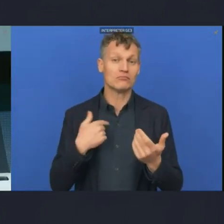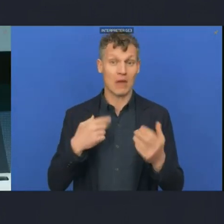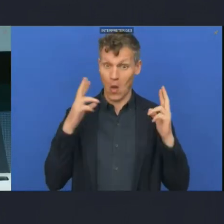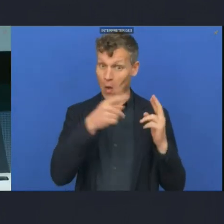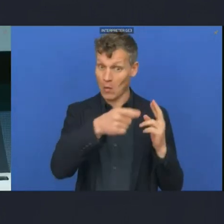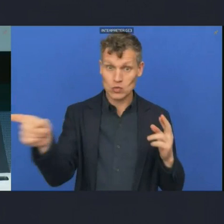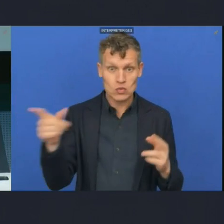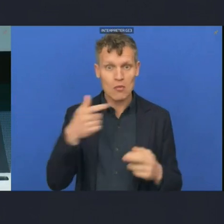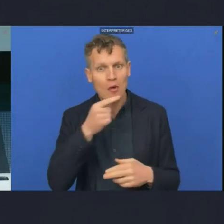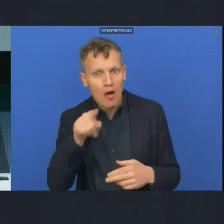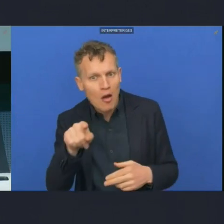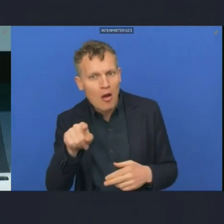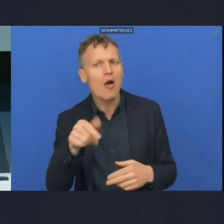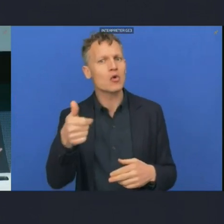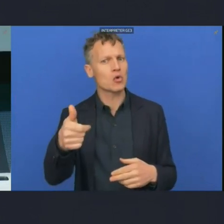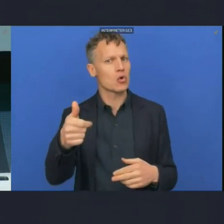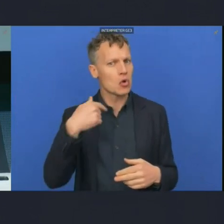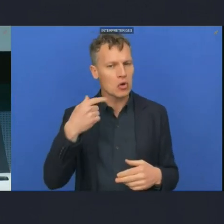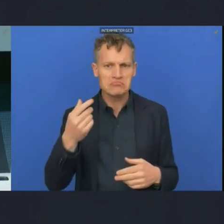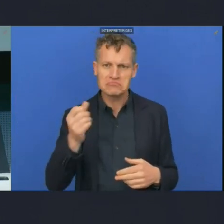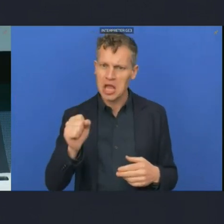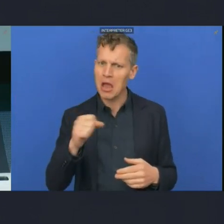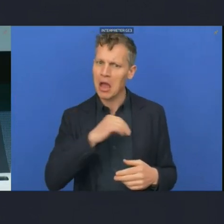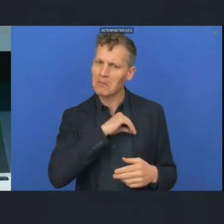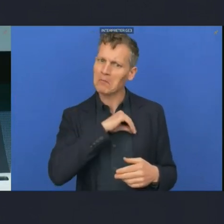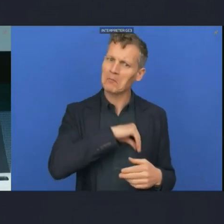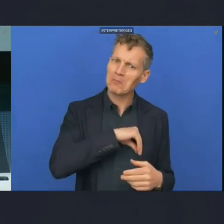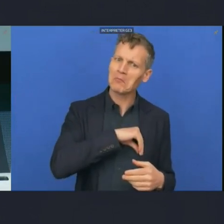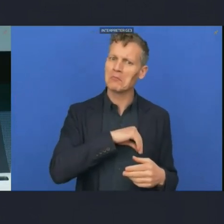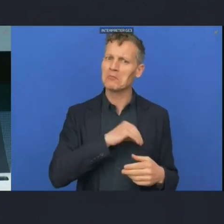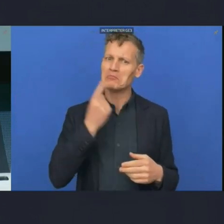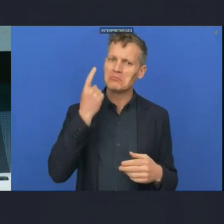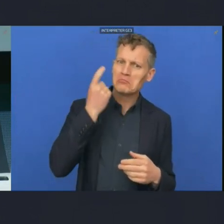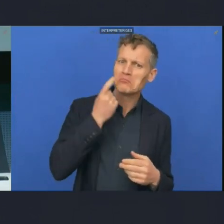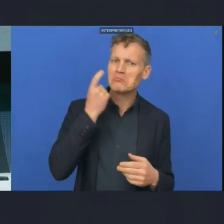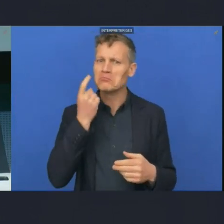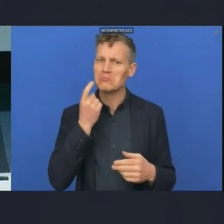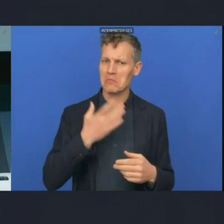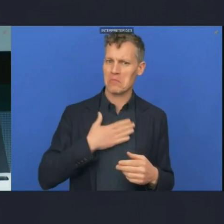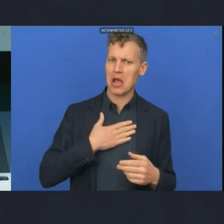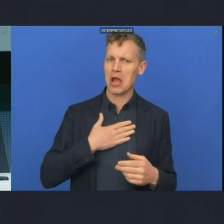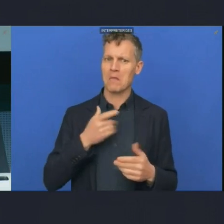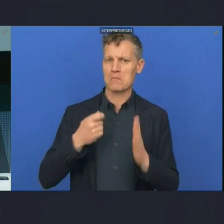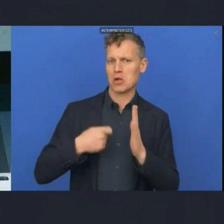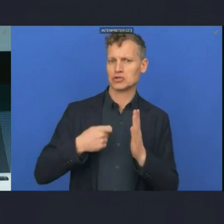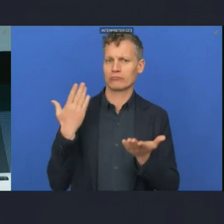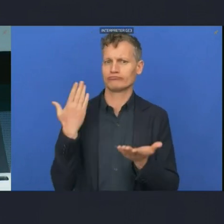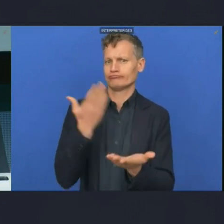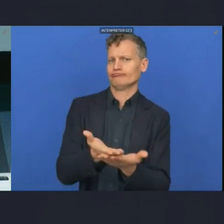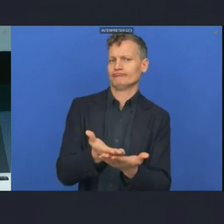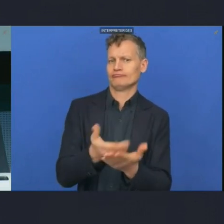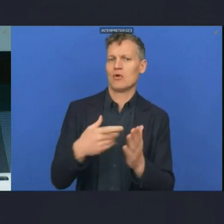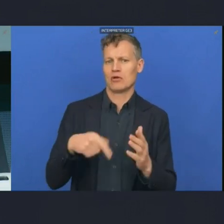listeners, that this could be something to think about when you're submitting your Erasmus+ project. Thank